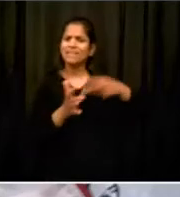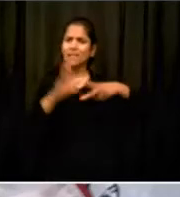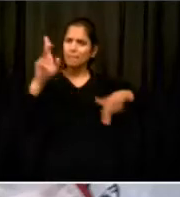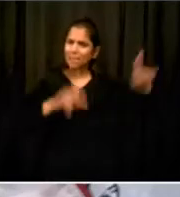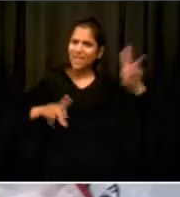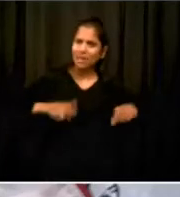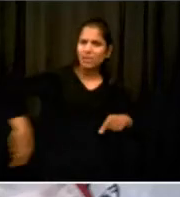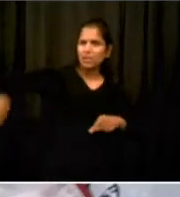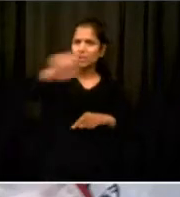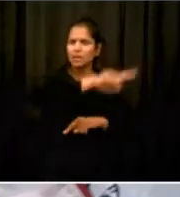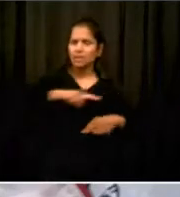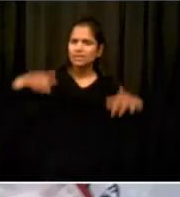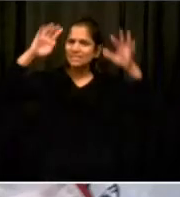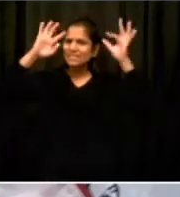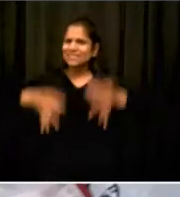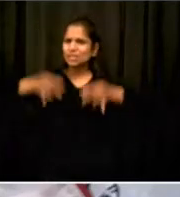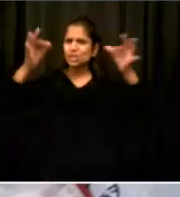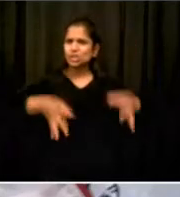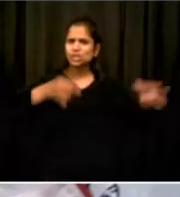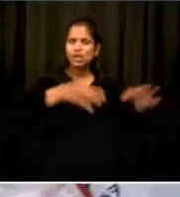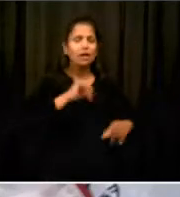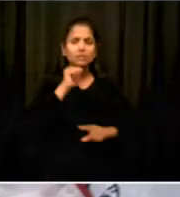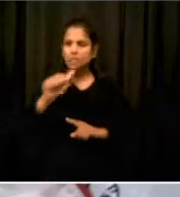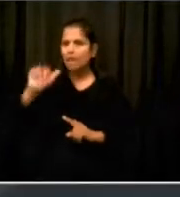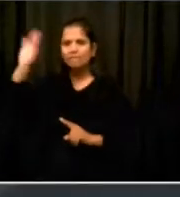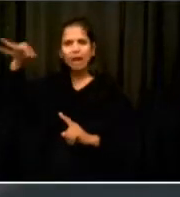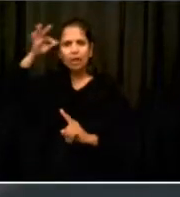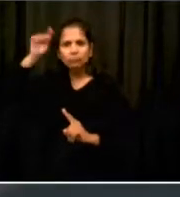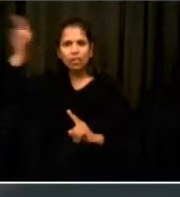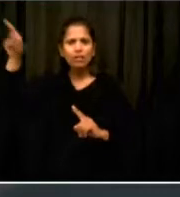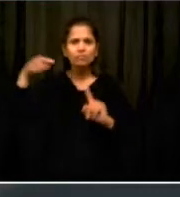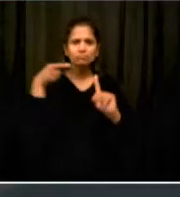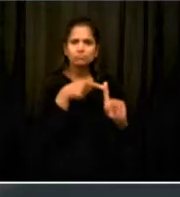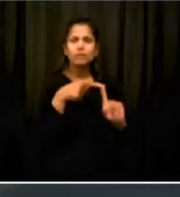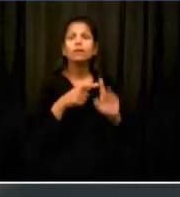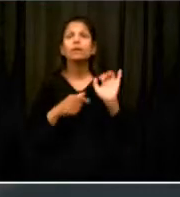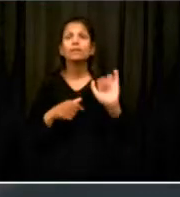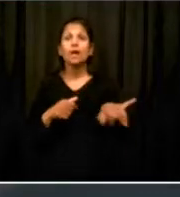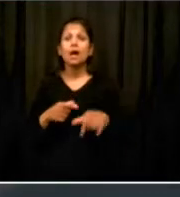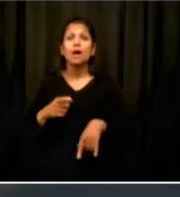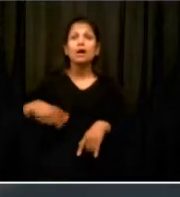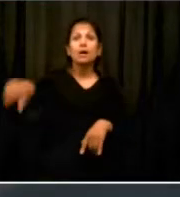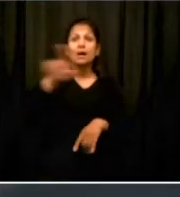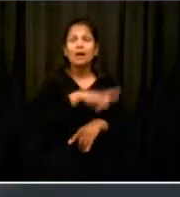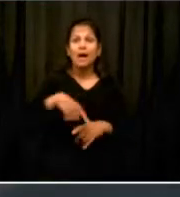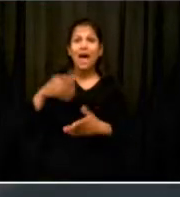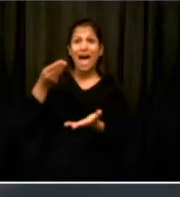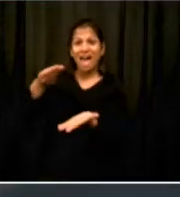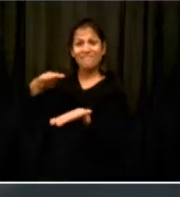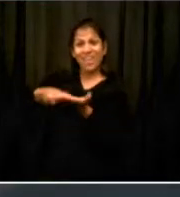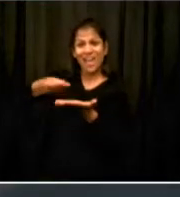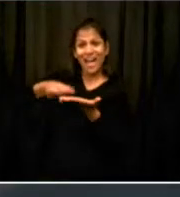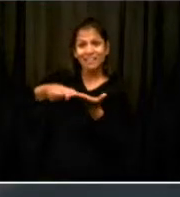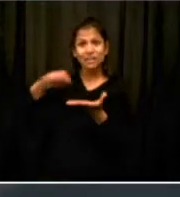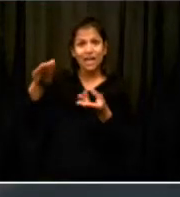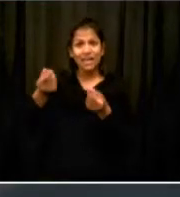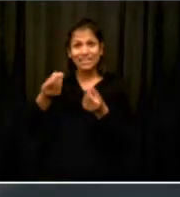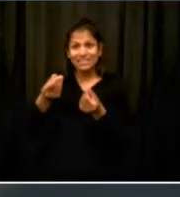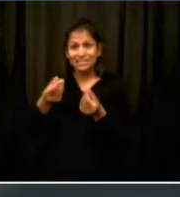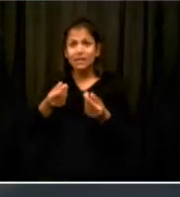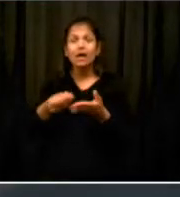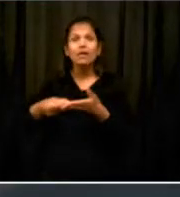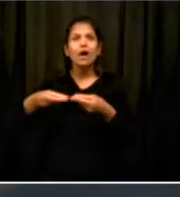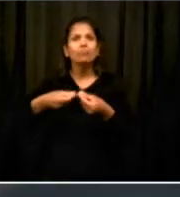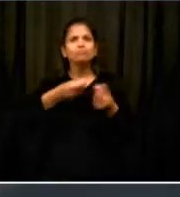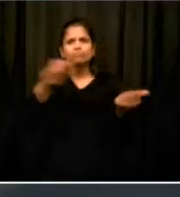York supports the New York Civil Liberties Union's lawsuit, which demands an extension of the voter registration